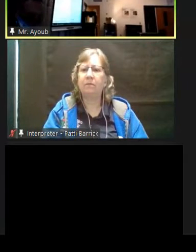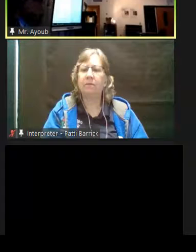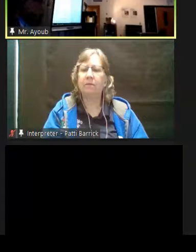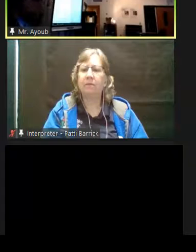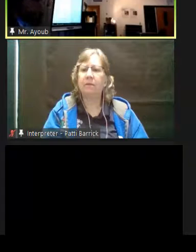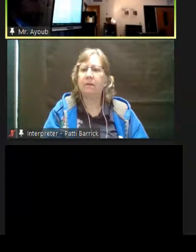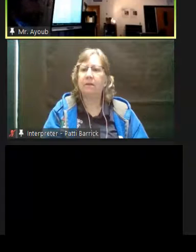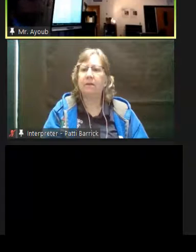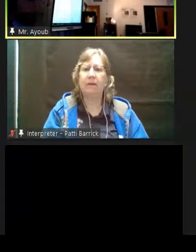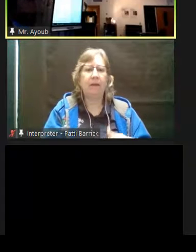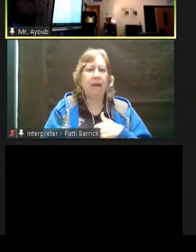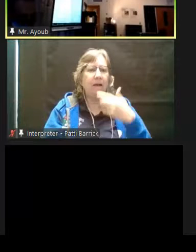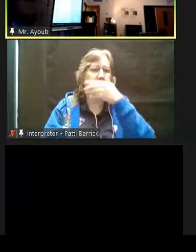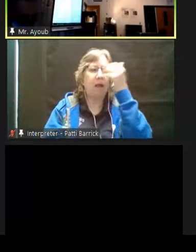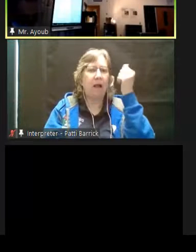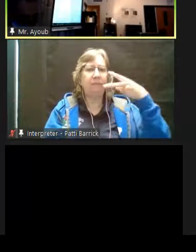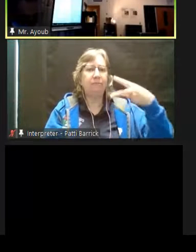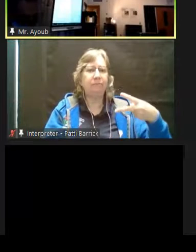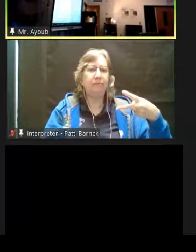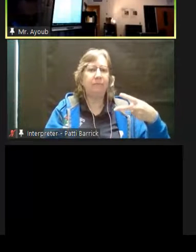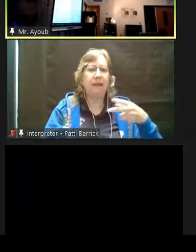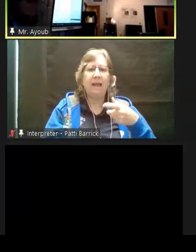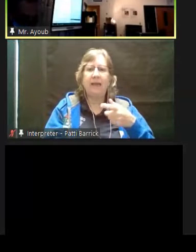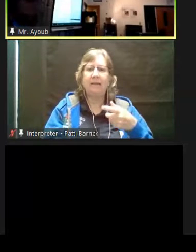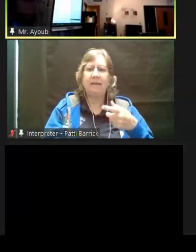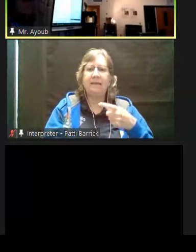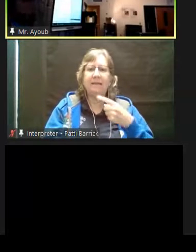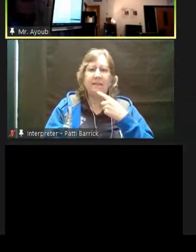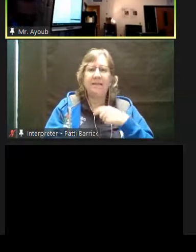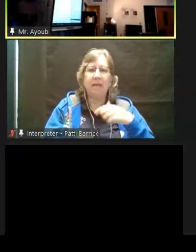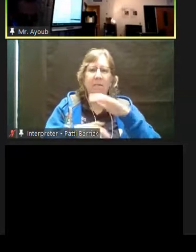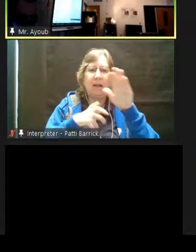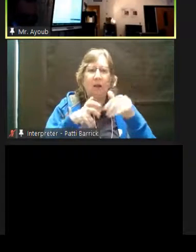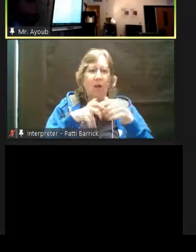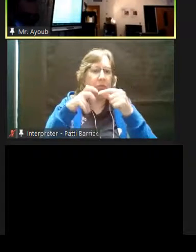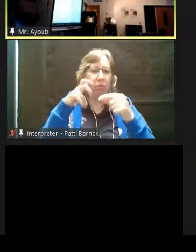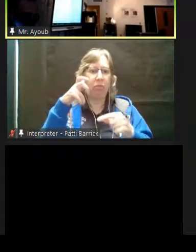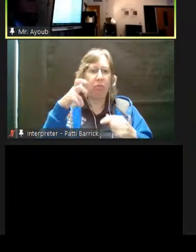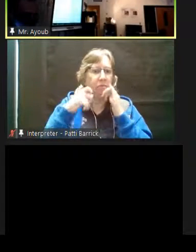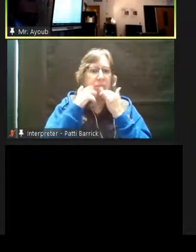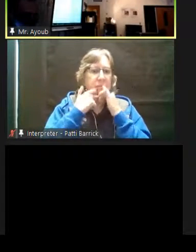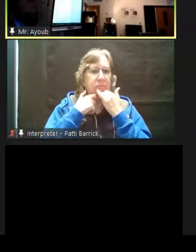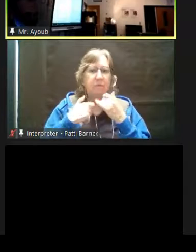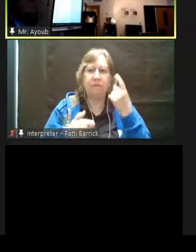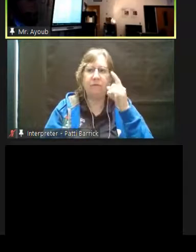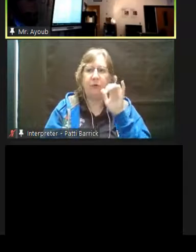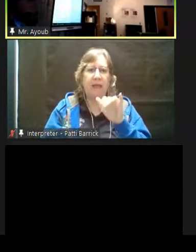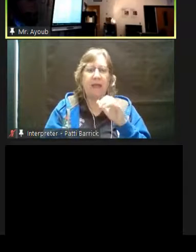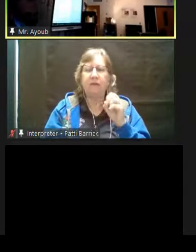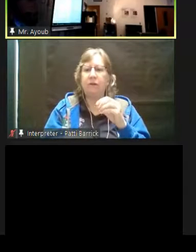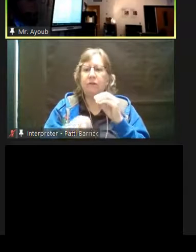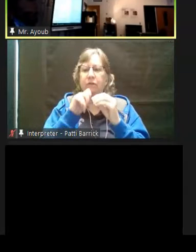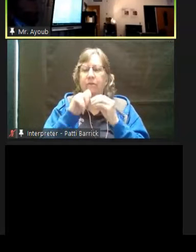that's what I'm missing. And that's what's giving me all this other stuff in here. So